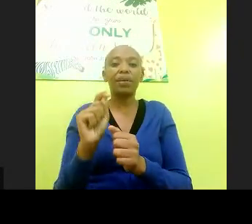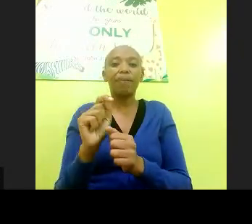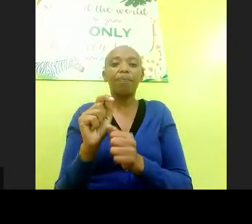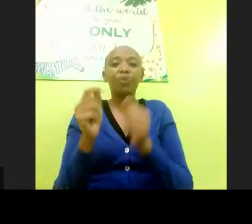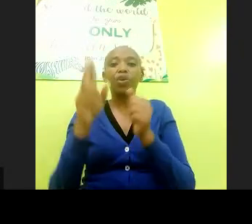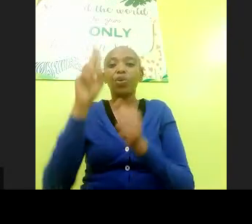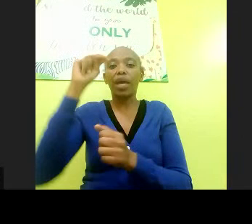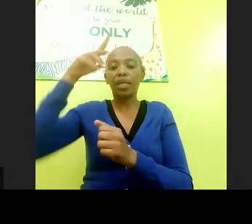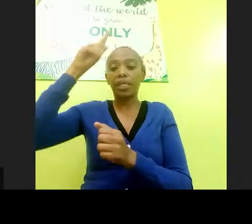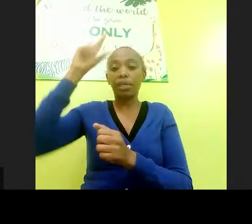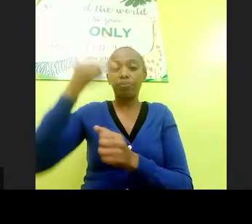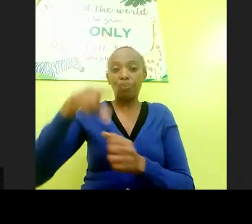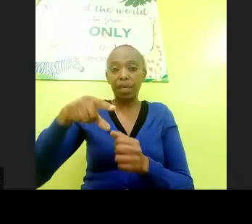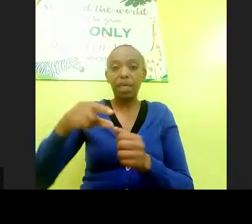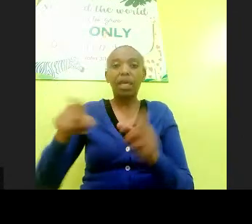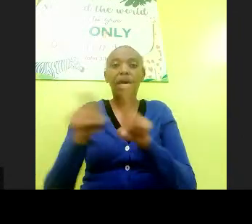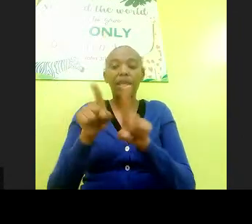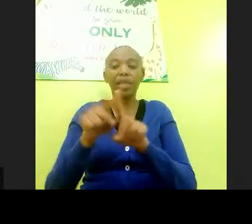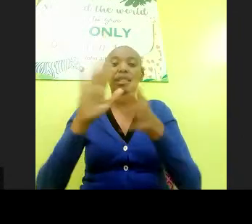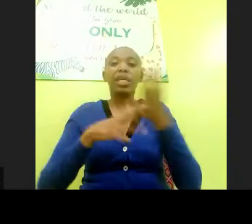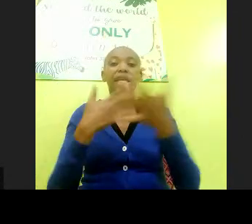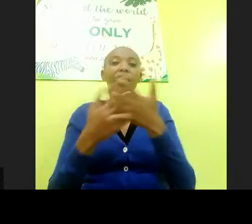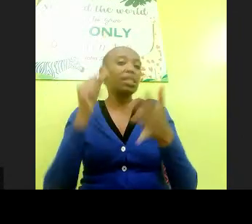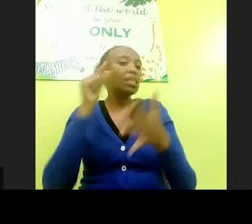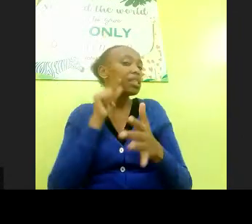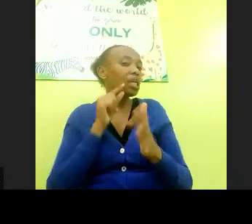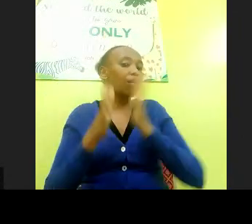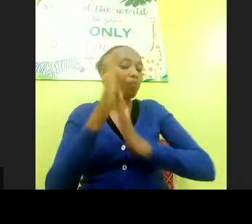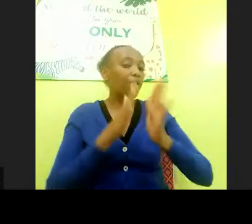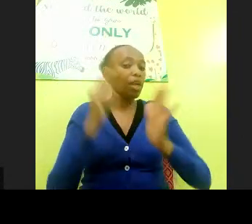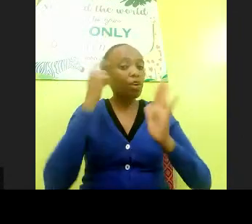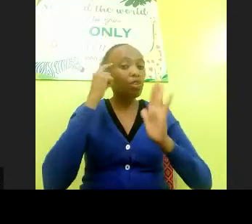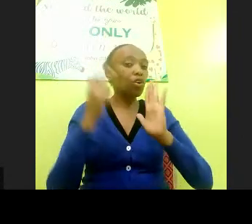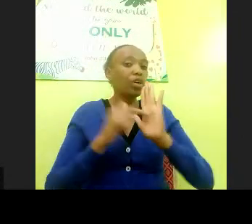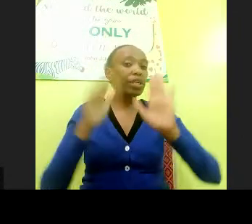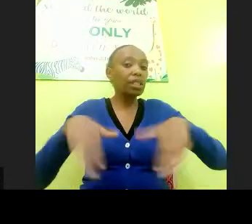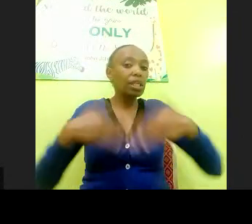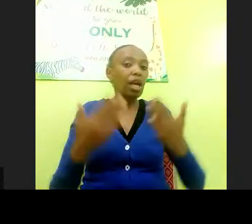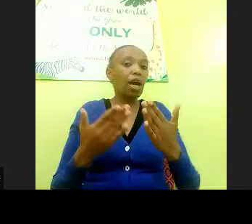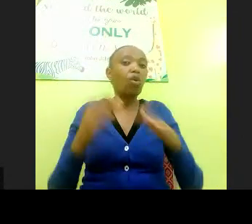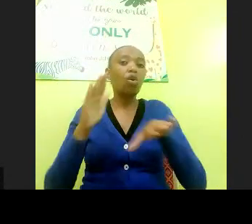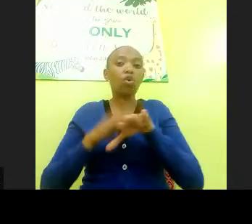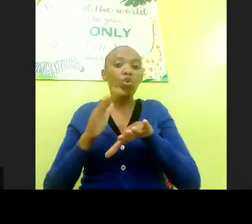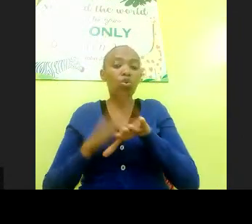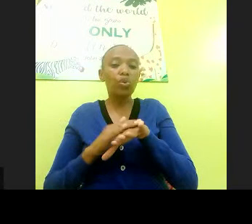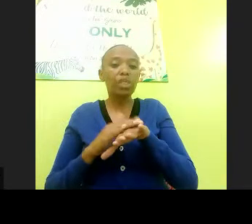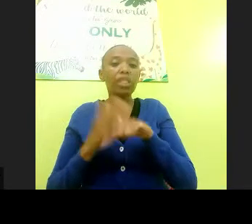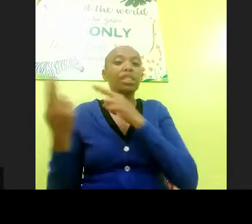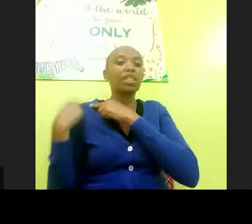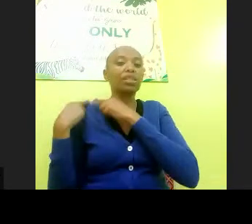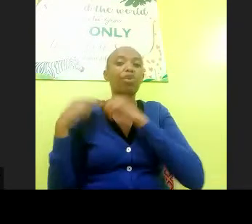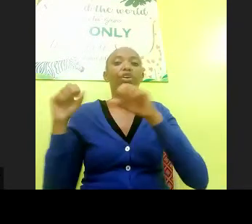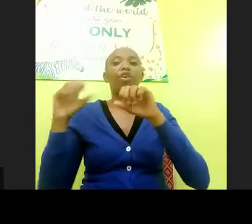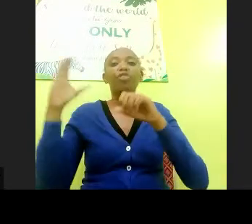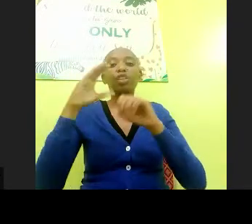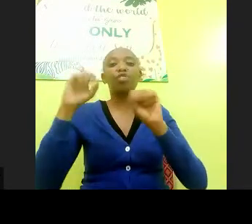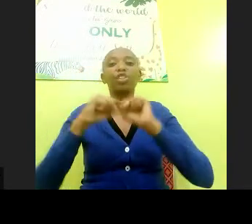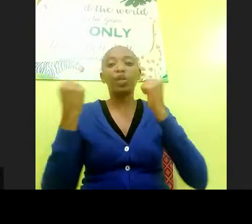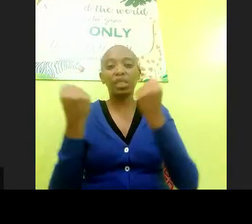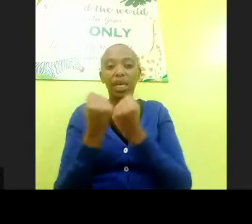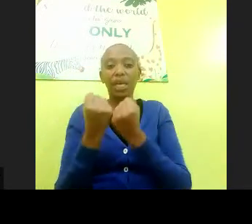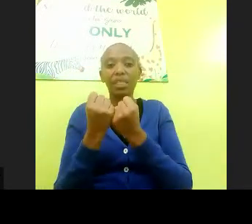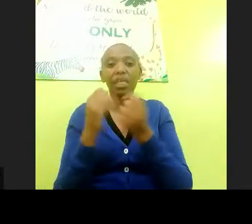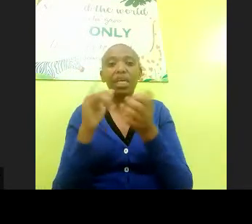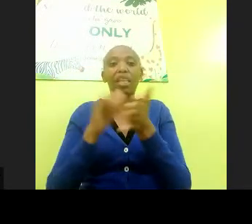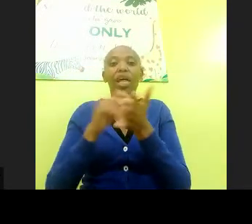UNDP in this next gender strategy is recognizing how relevant is the role of civil society, the role that they play in